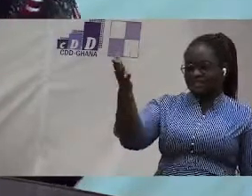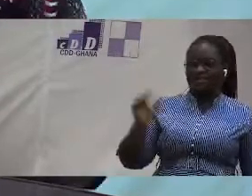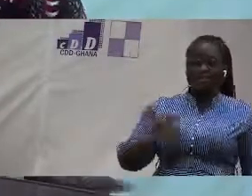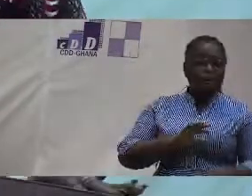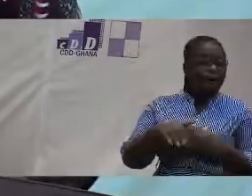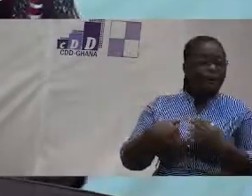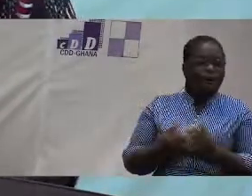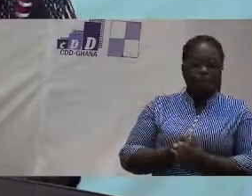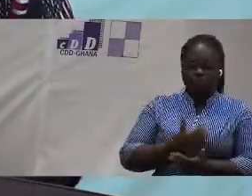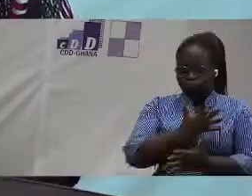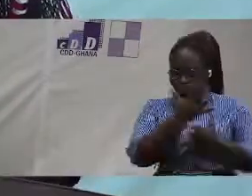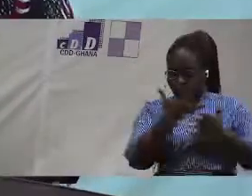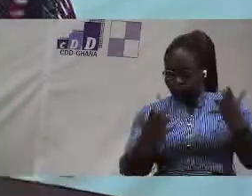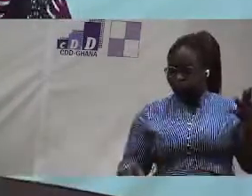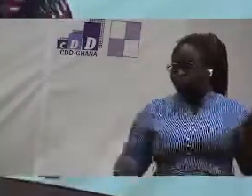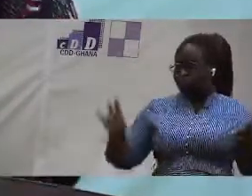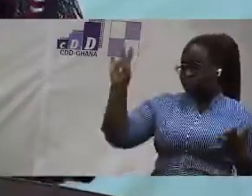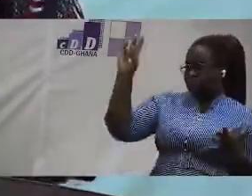available. All the